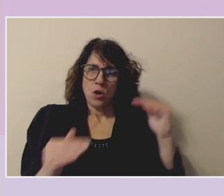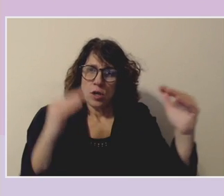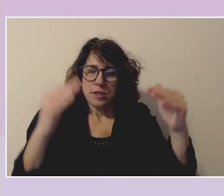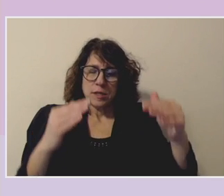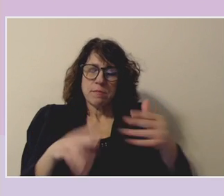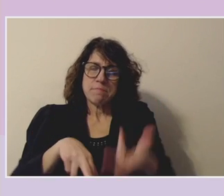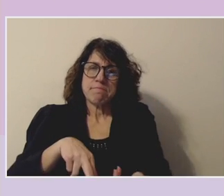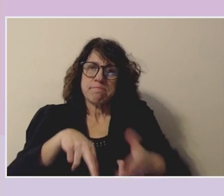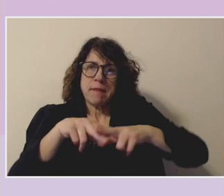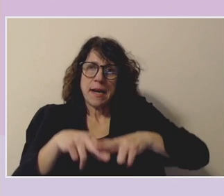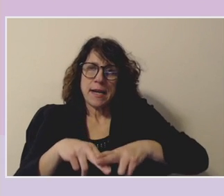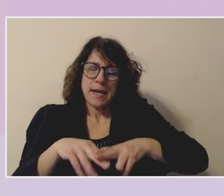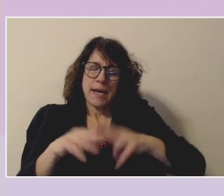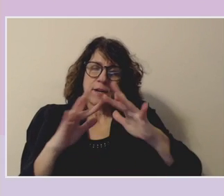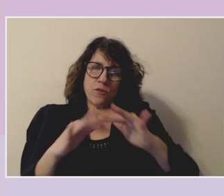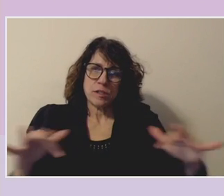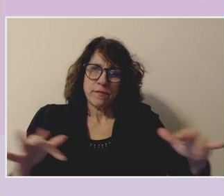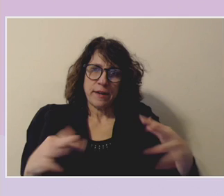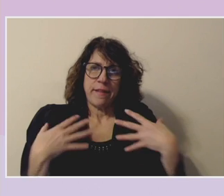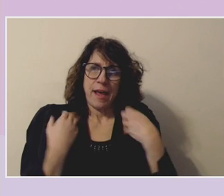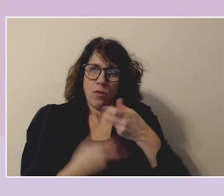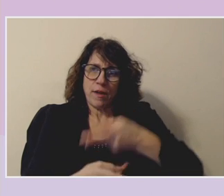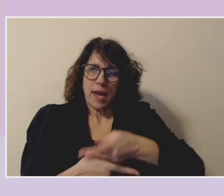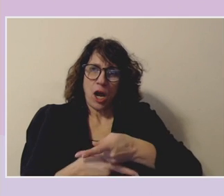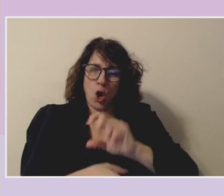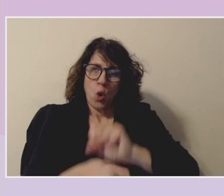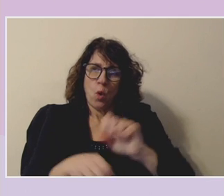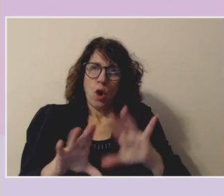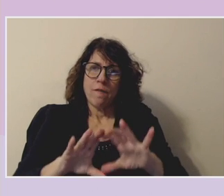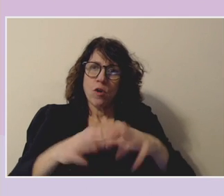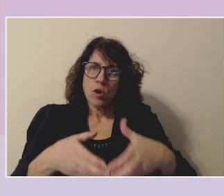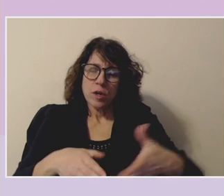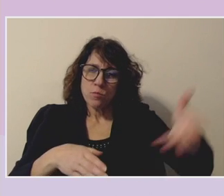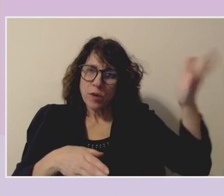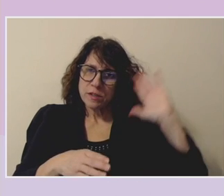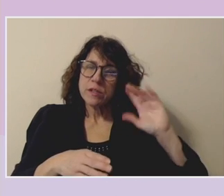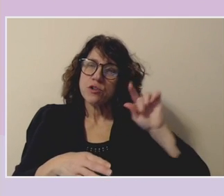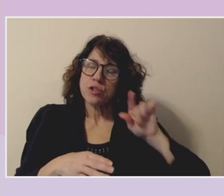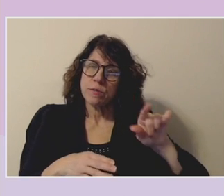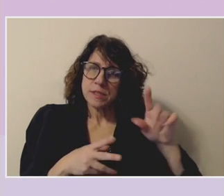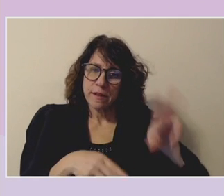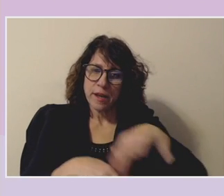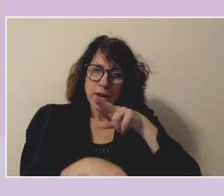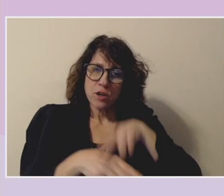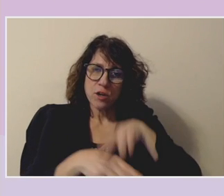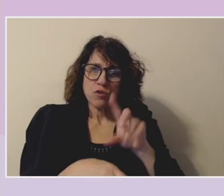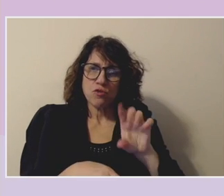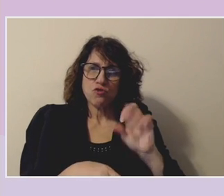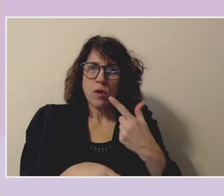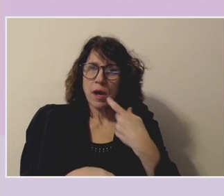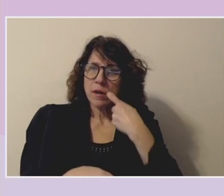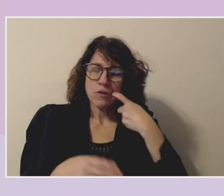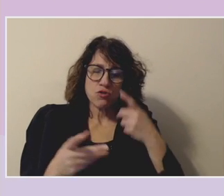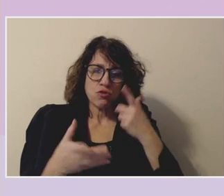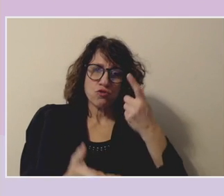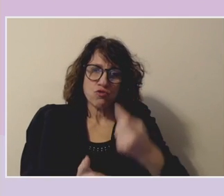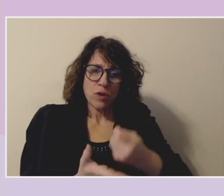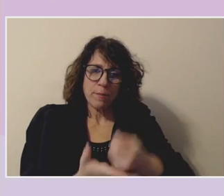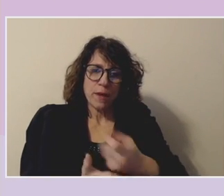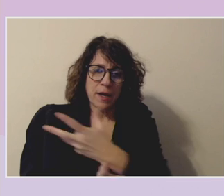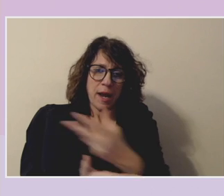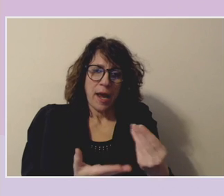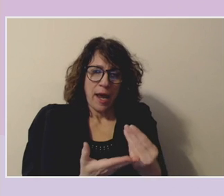healthcare workforce. Previously, she served as the National Drug Addiction Treatment and Harm